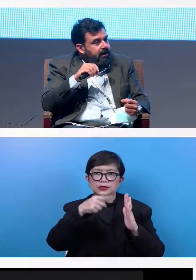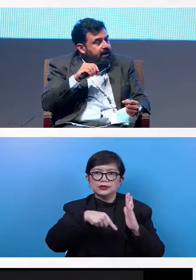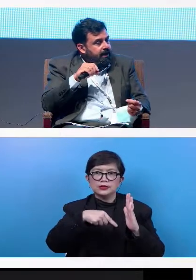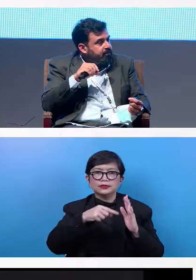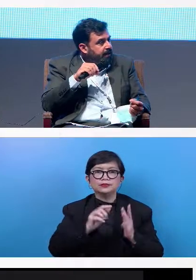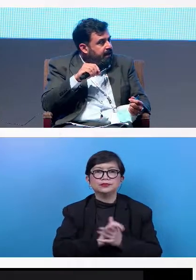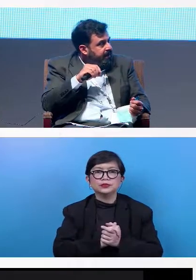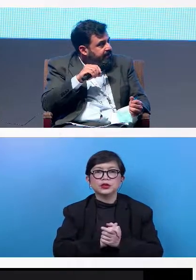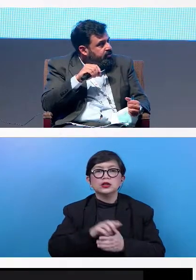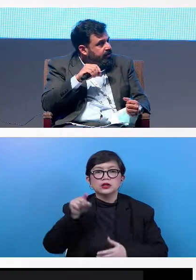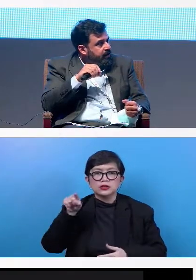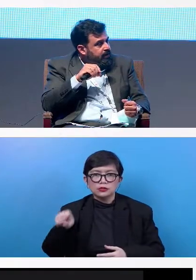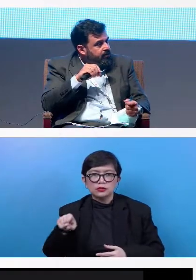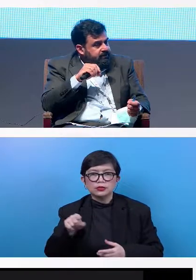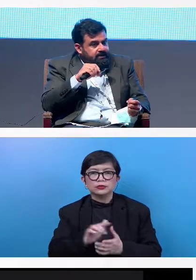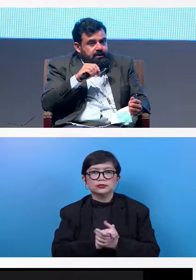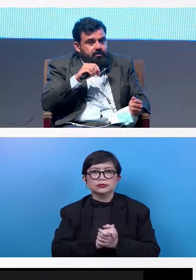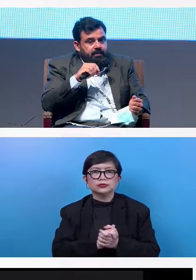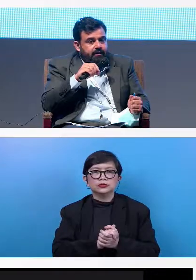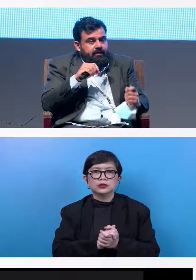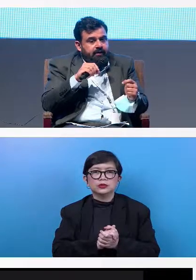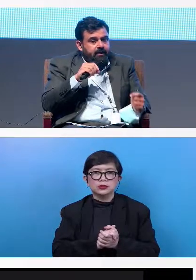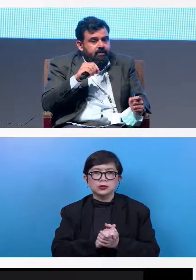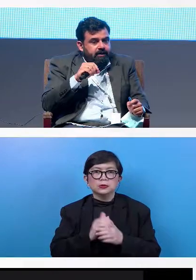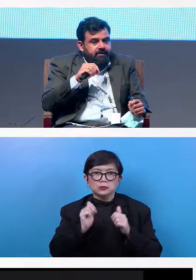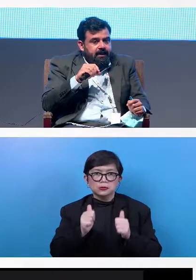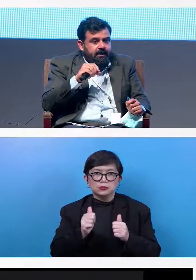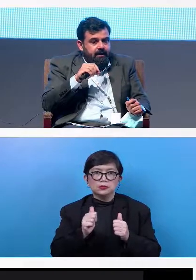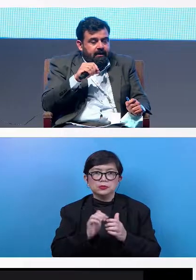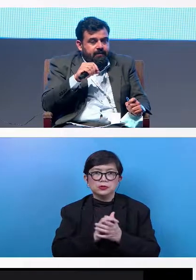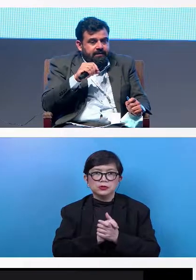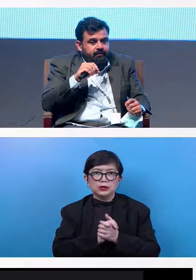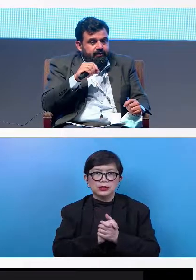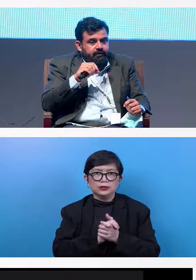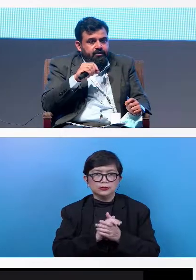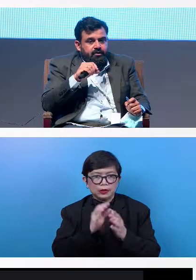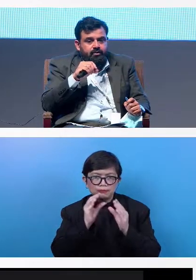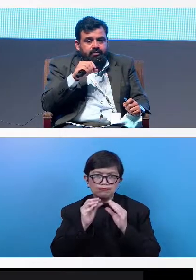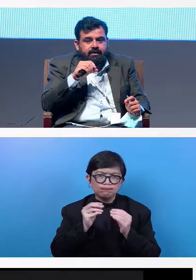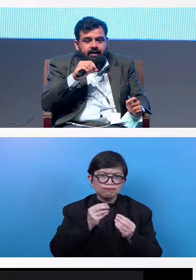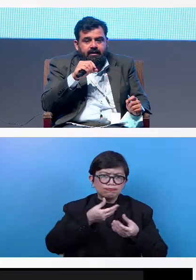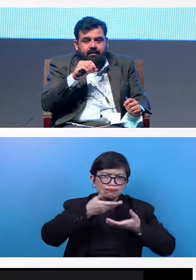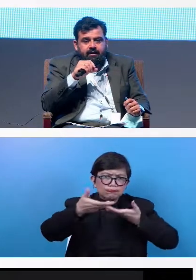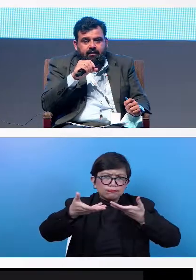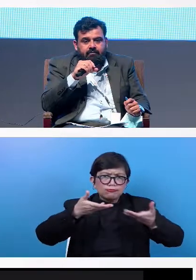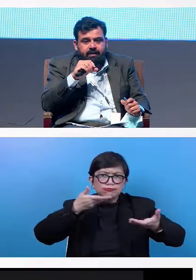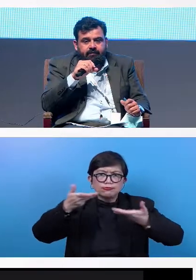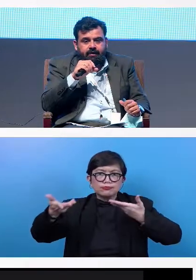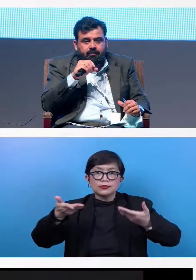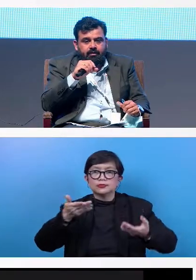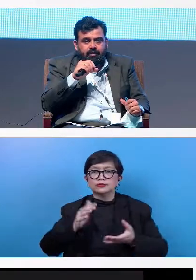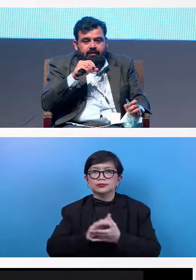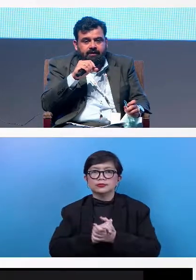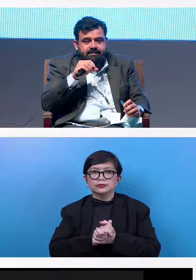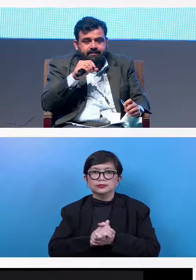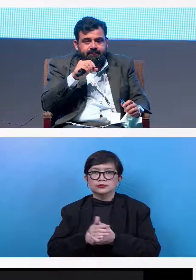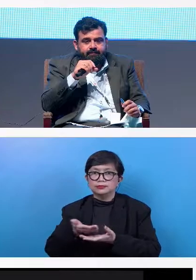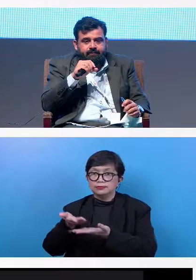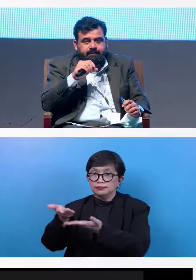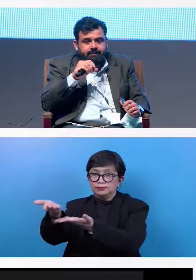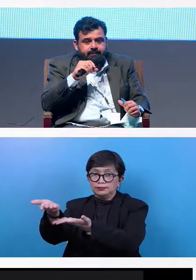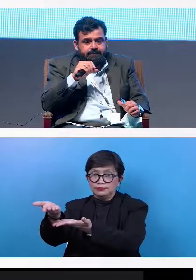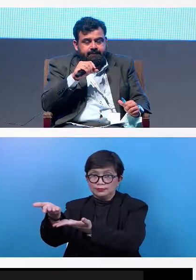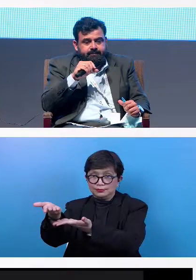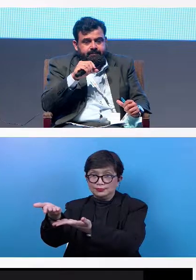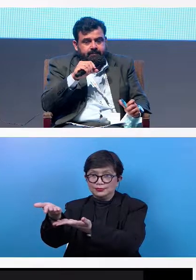discussions and building essentially in a more sustainable manner? So Liz, I'll pass the floor first to you, and then Ben will come to you after Liz.